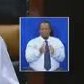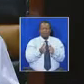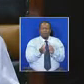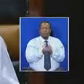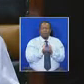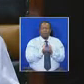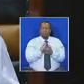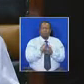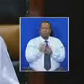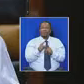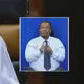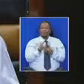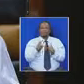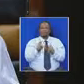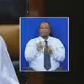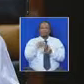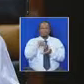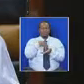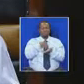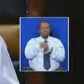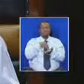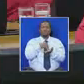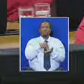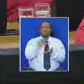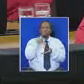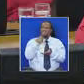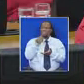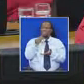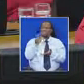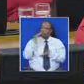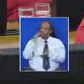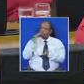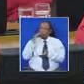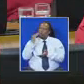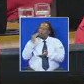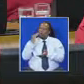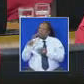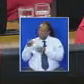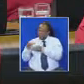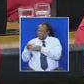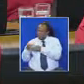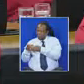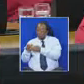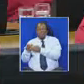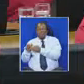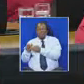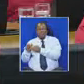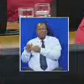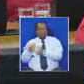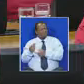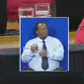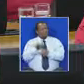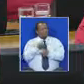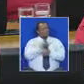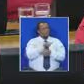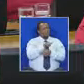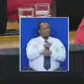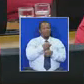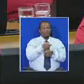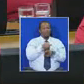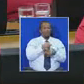that we take platform and say the white minority is the one that is funding the ANC government to prosecute people.